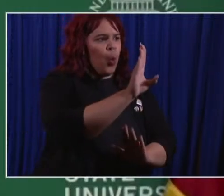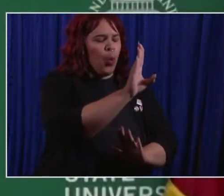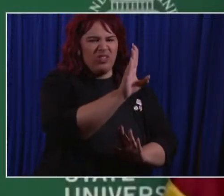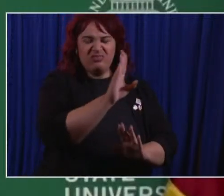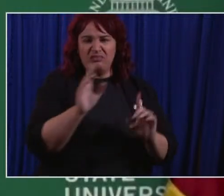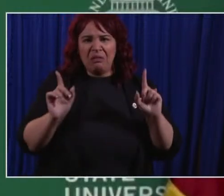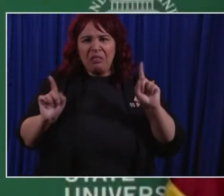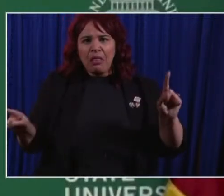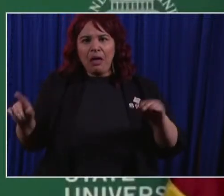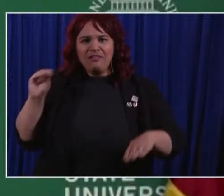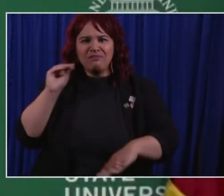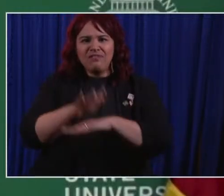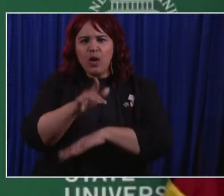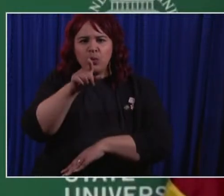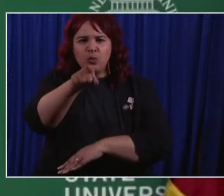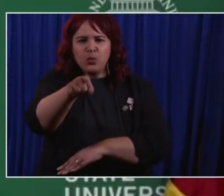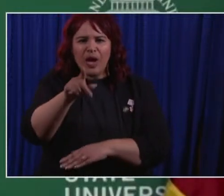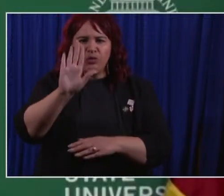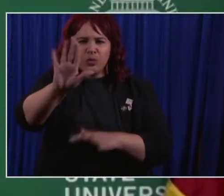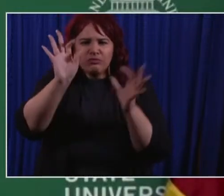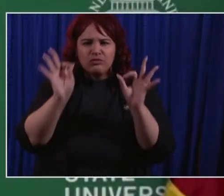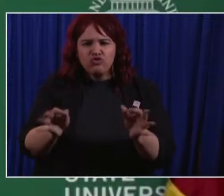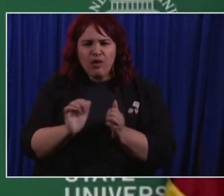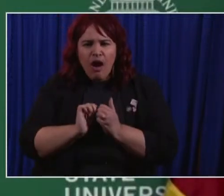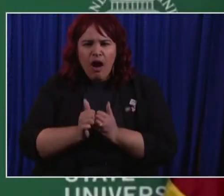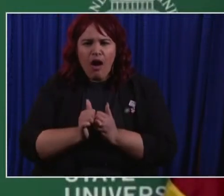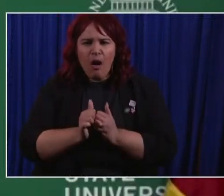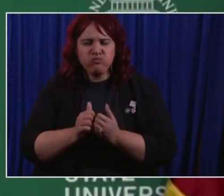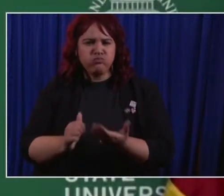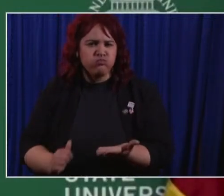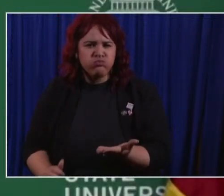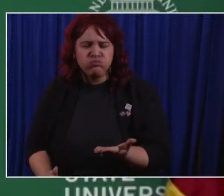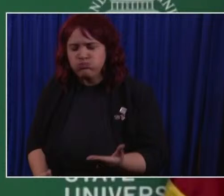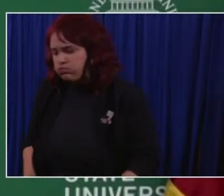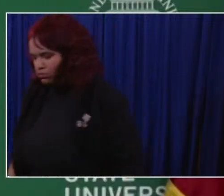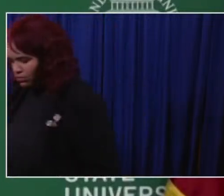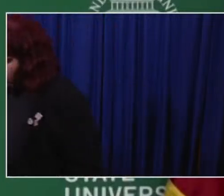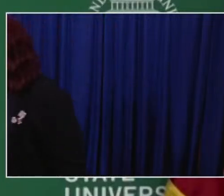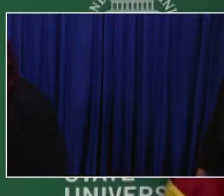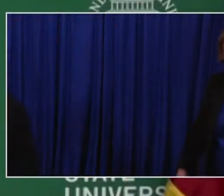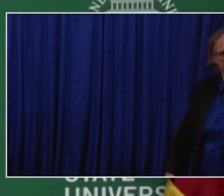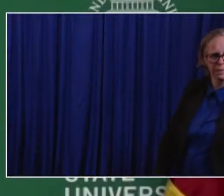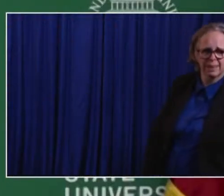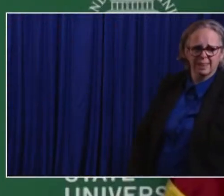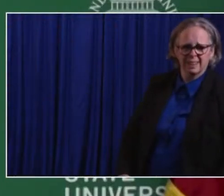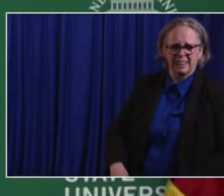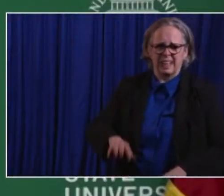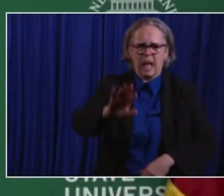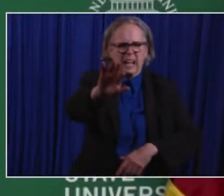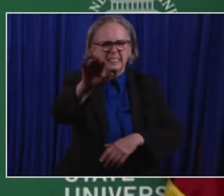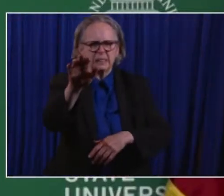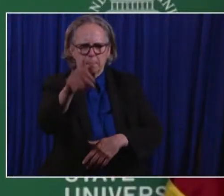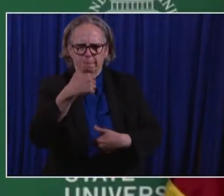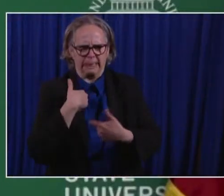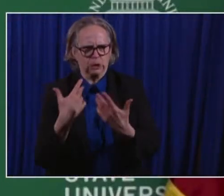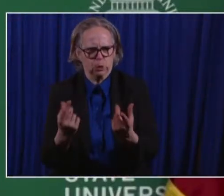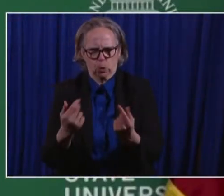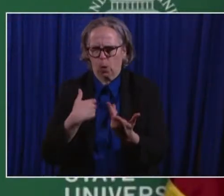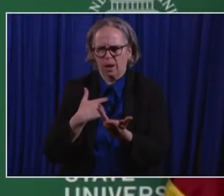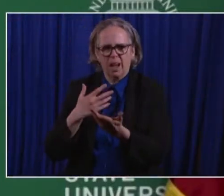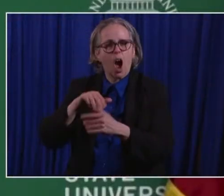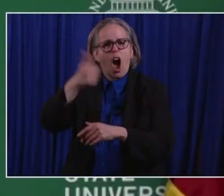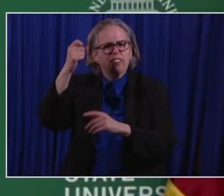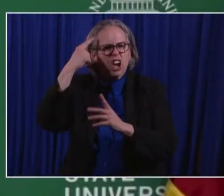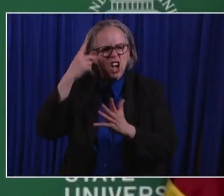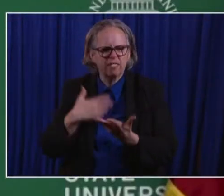keep track. One of the things about being a governor is there's 49 other governors out there making decisions, and sometimes, as